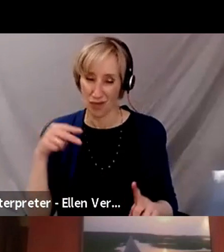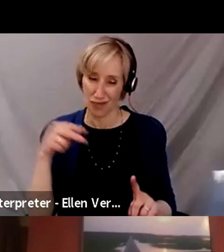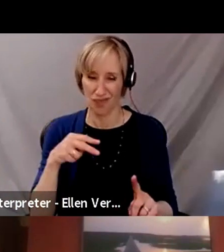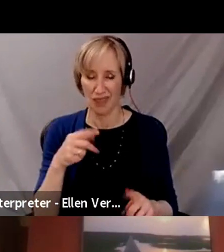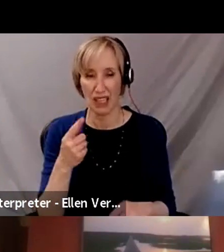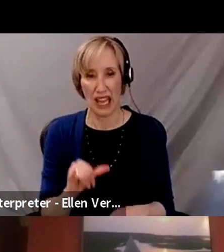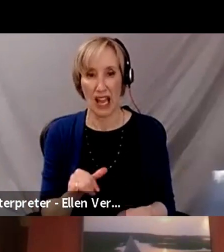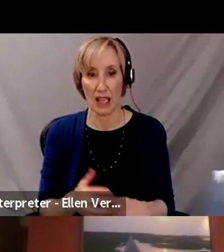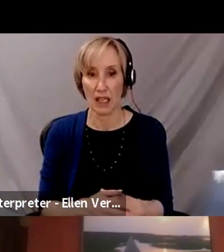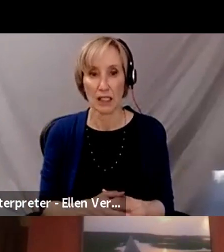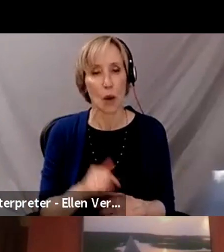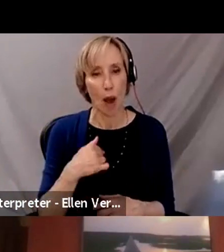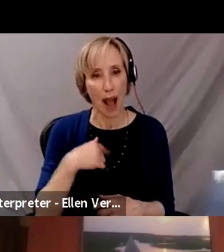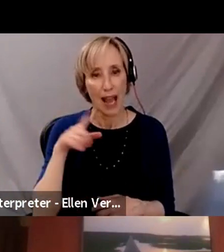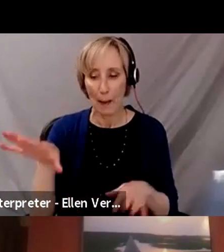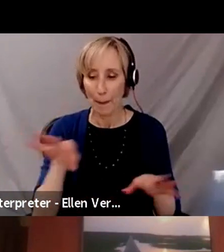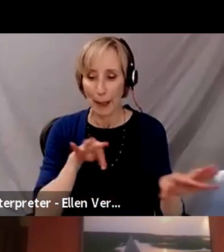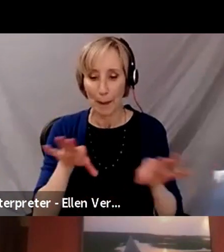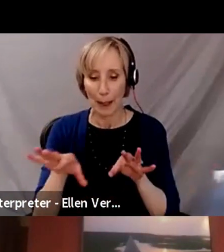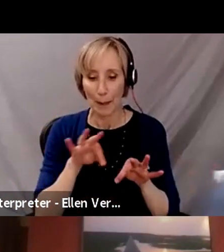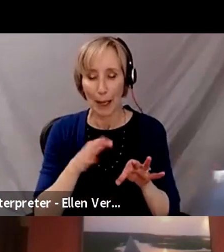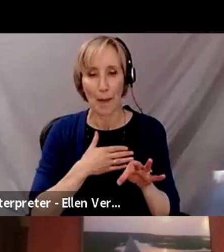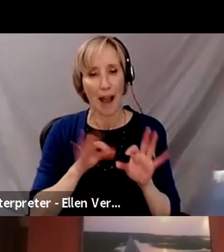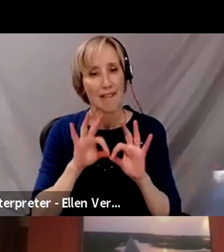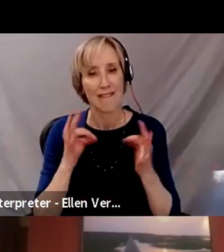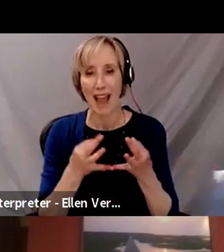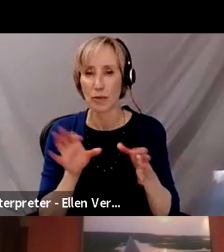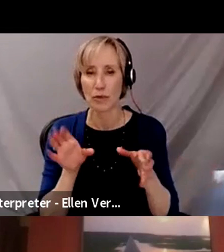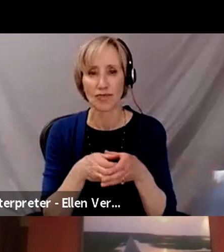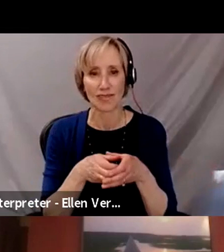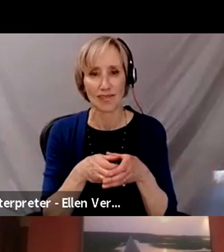like is just absolutely essential. And by the way,